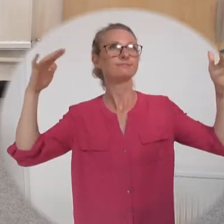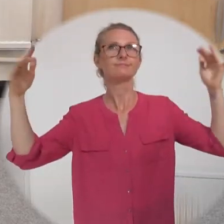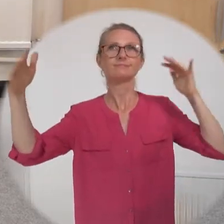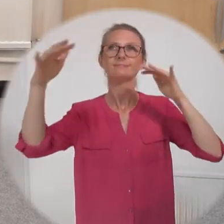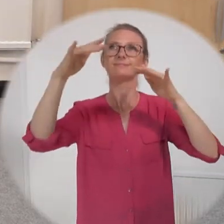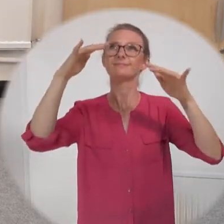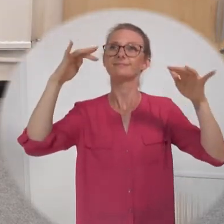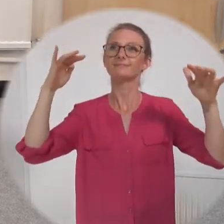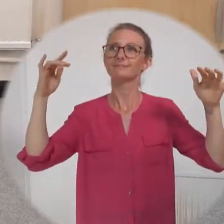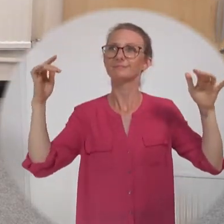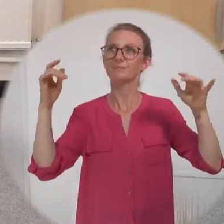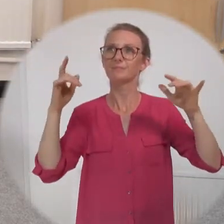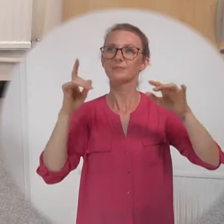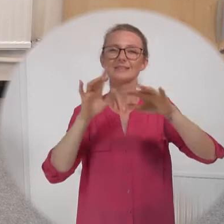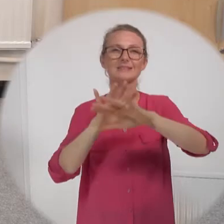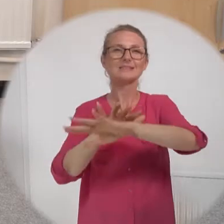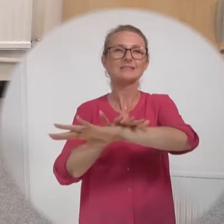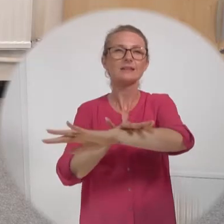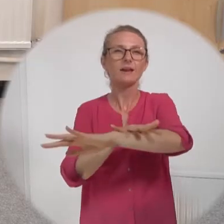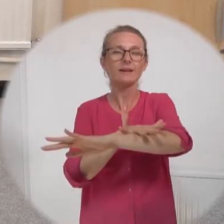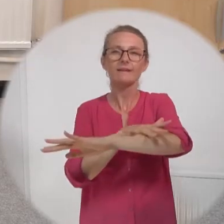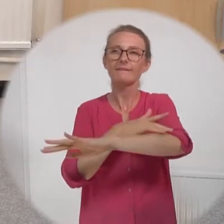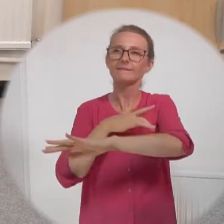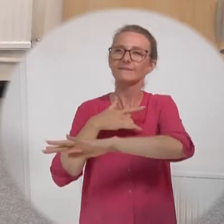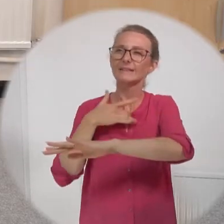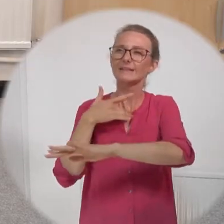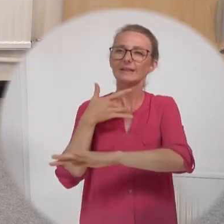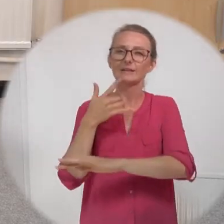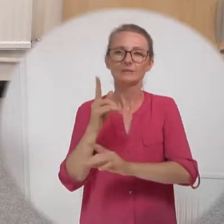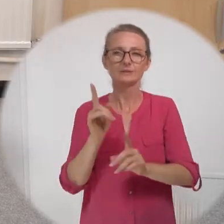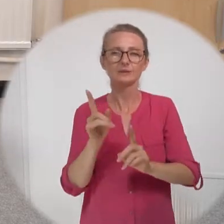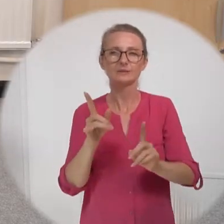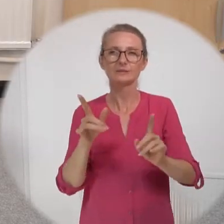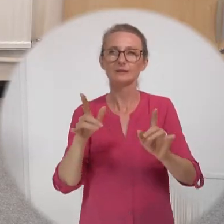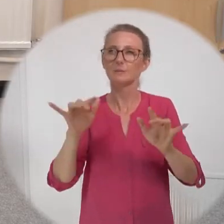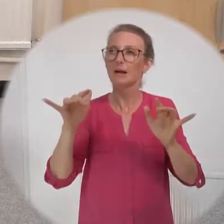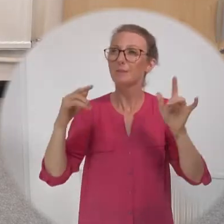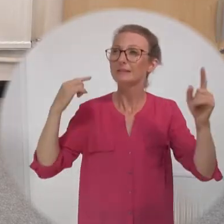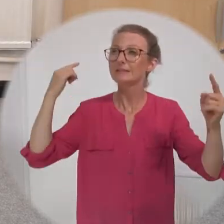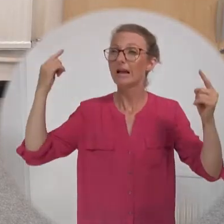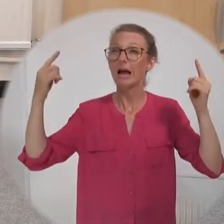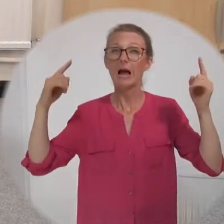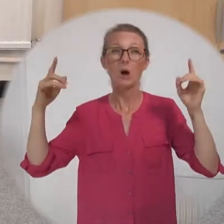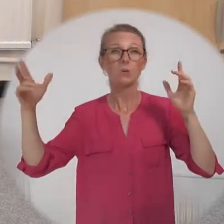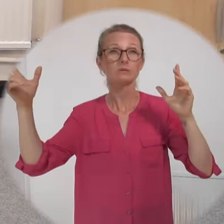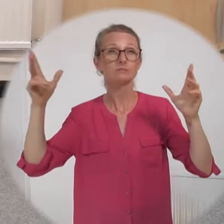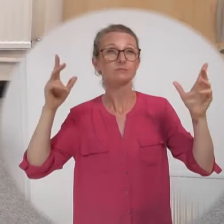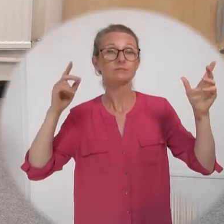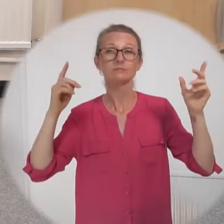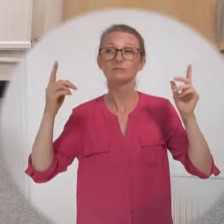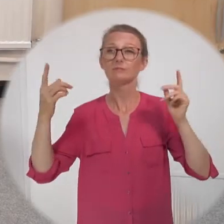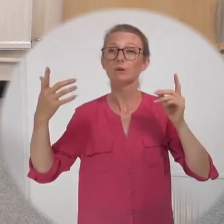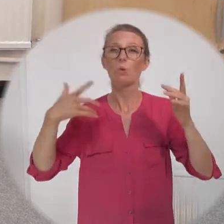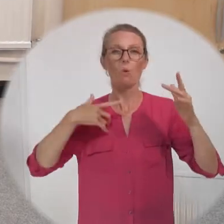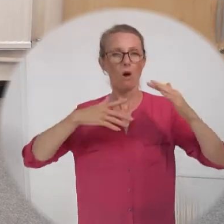the skin, what you might be able to hear some sounds. You might be able to feel some sounds. For